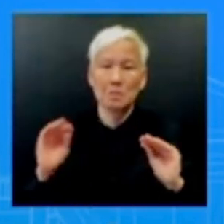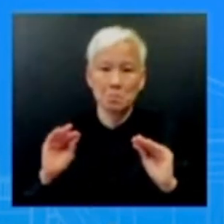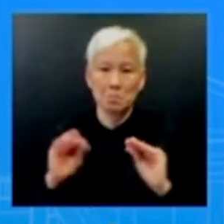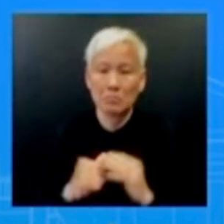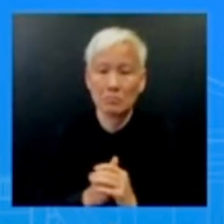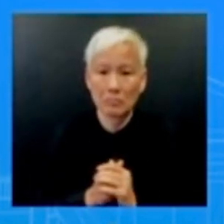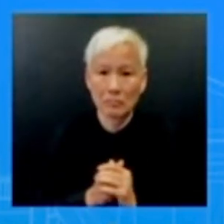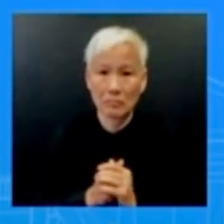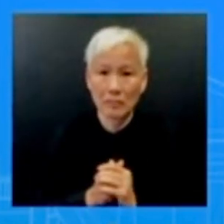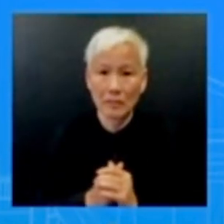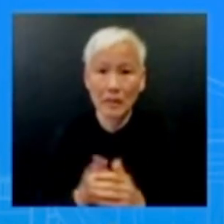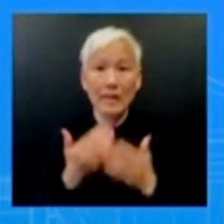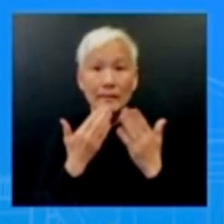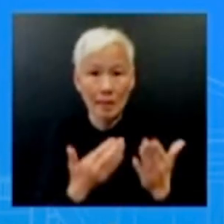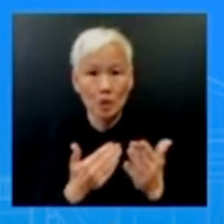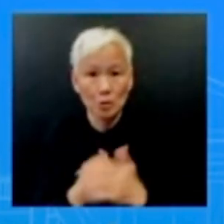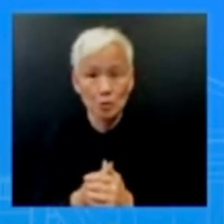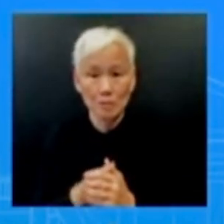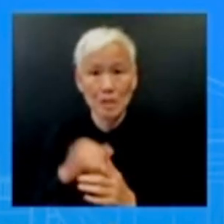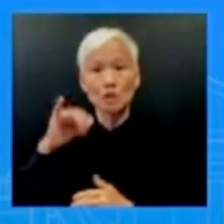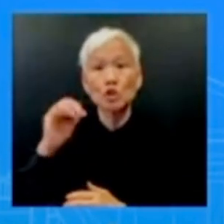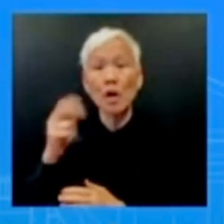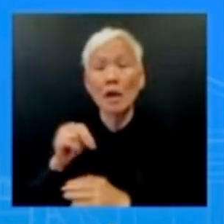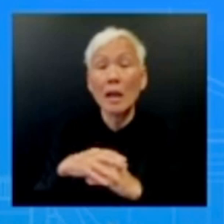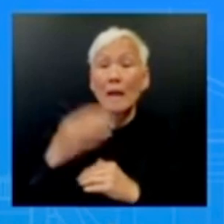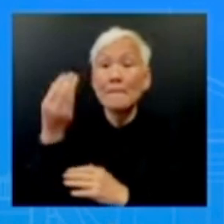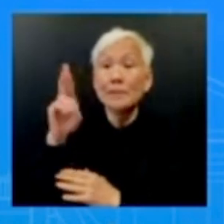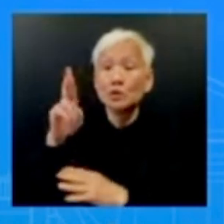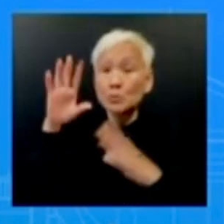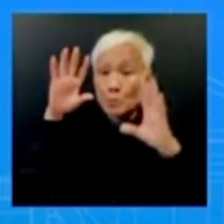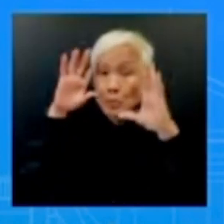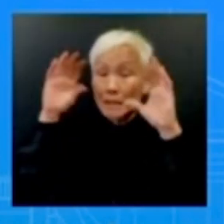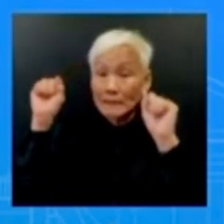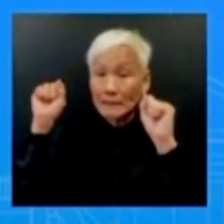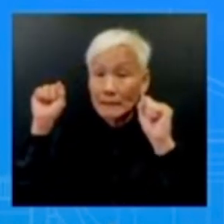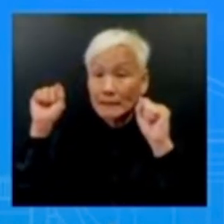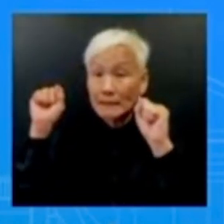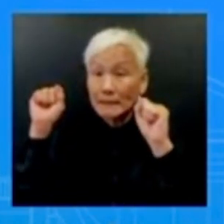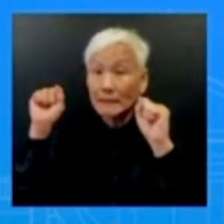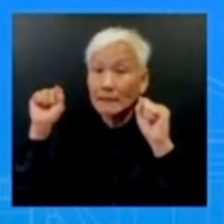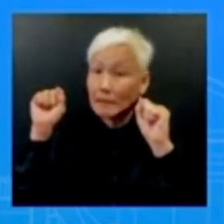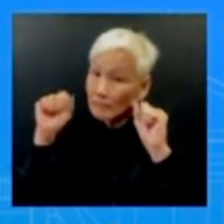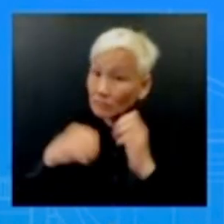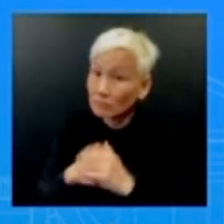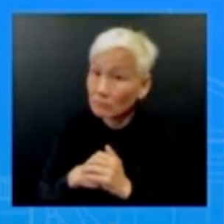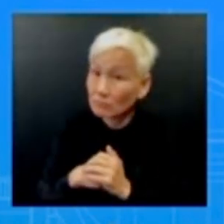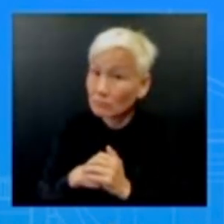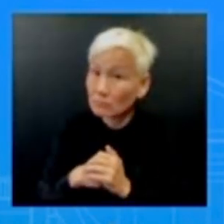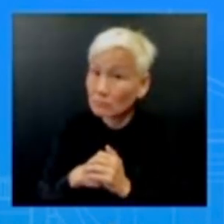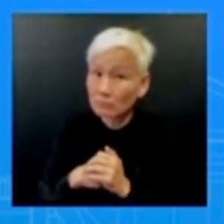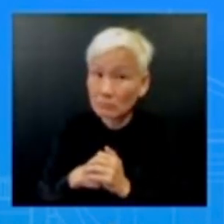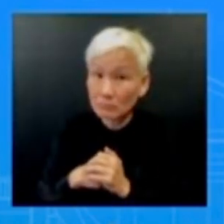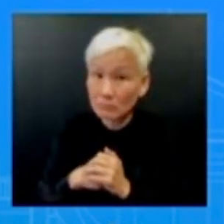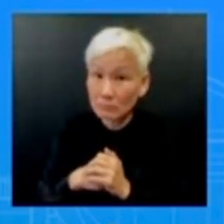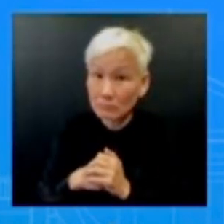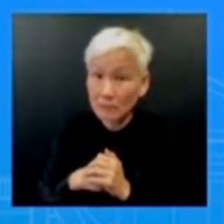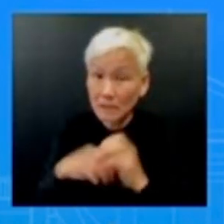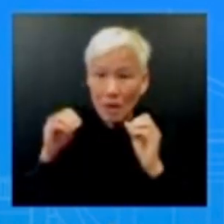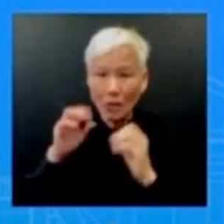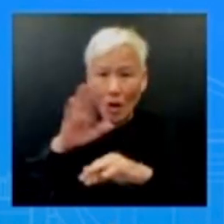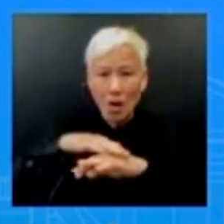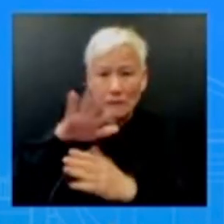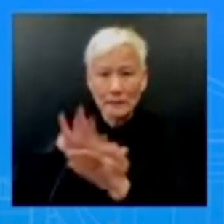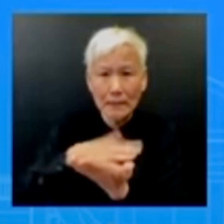president plan to invite Prime Minister Netanyahu to Washington for a visit? There's nothing on the schedule right now for